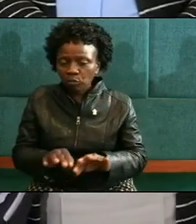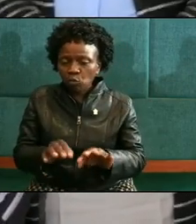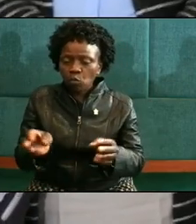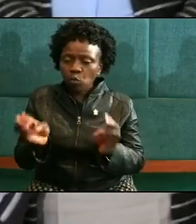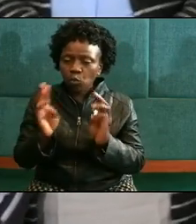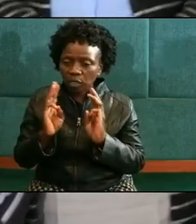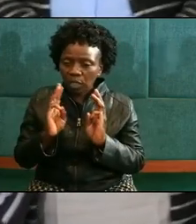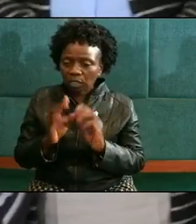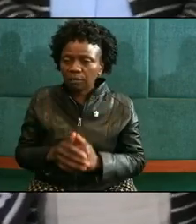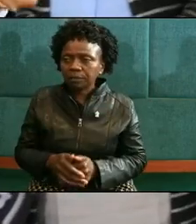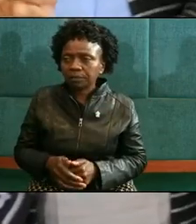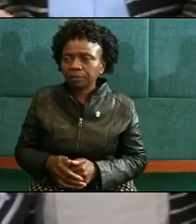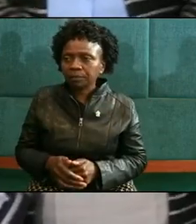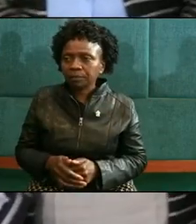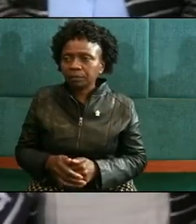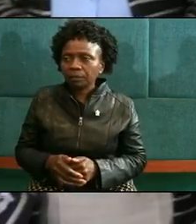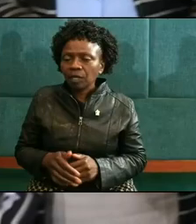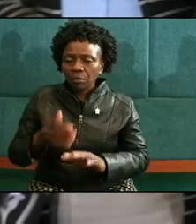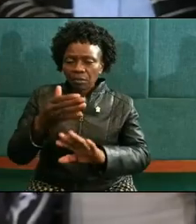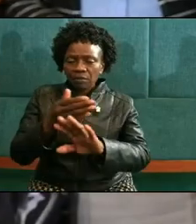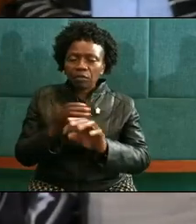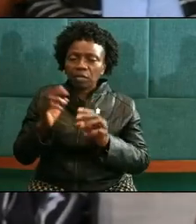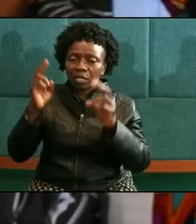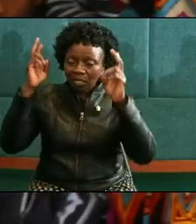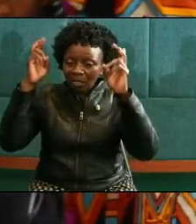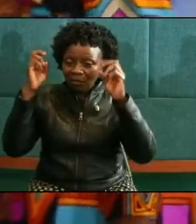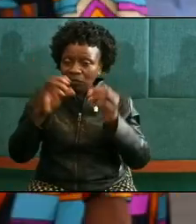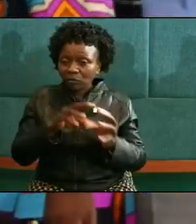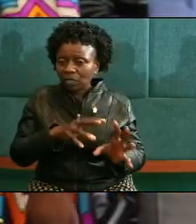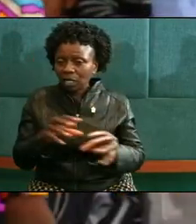souls before the devil takes a hold of them.